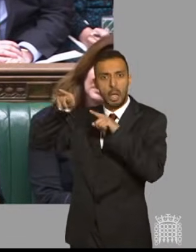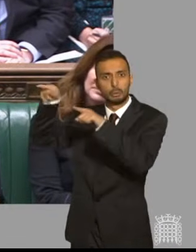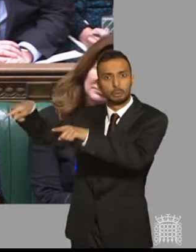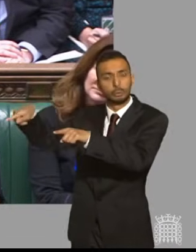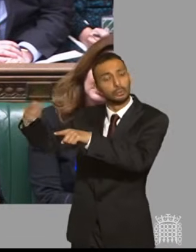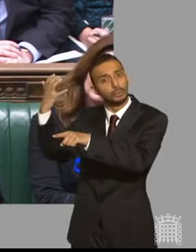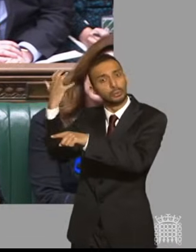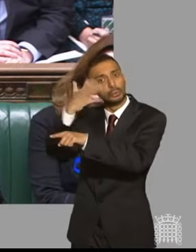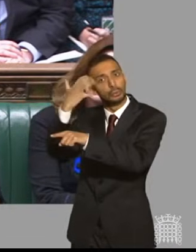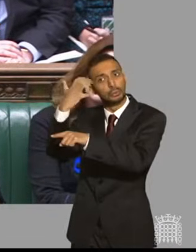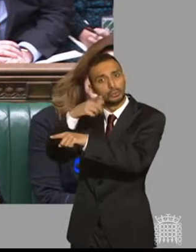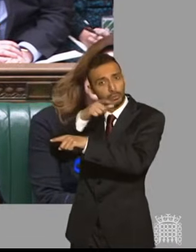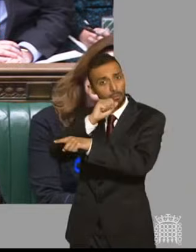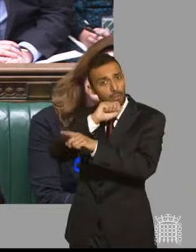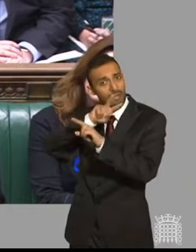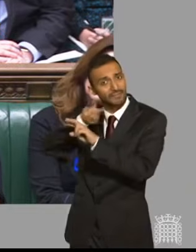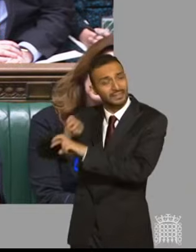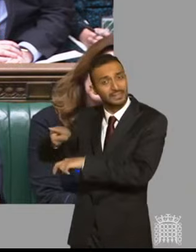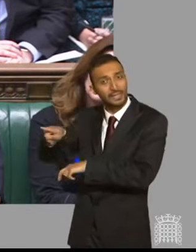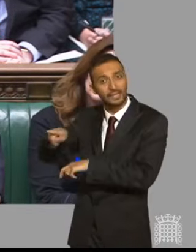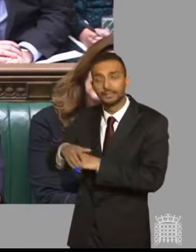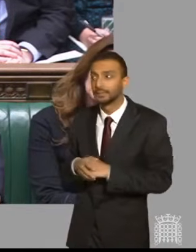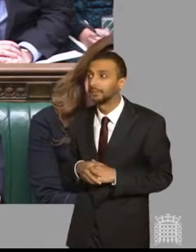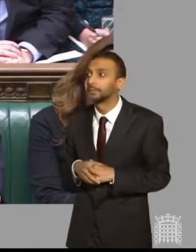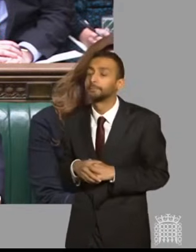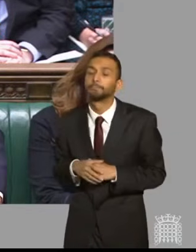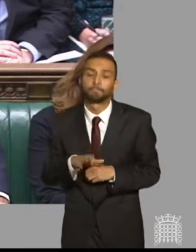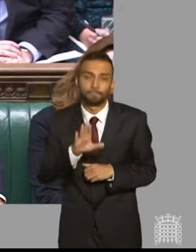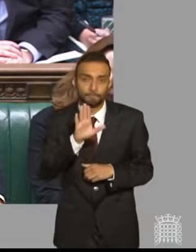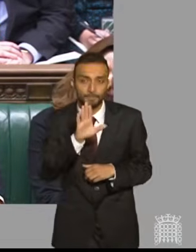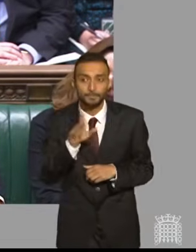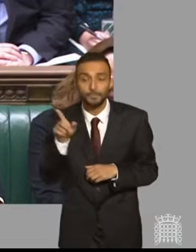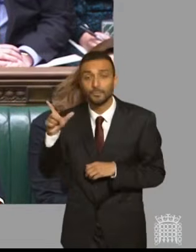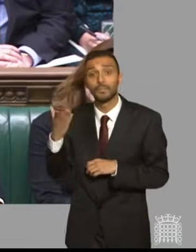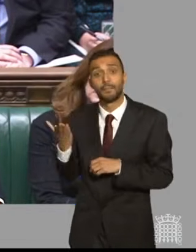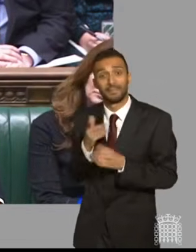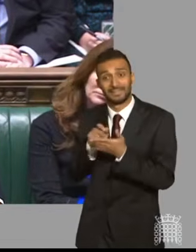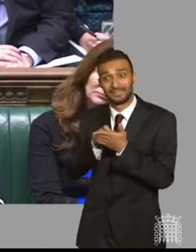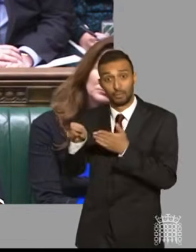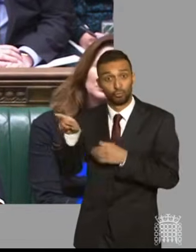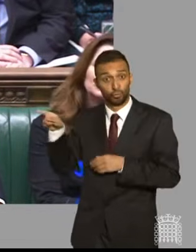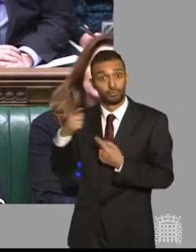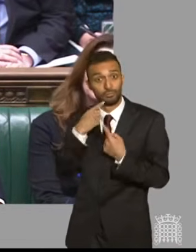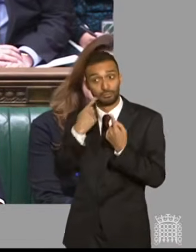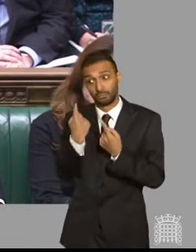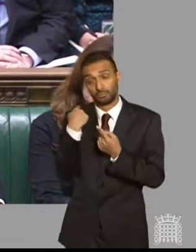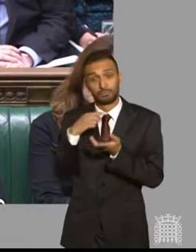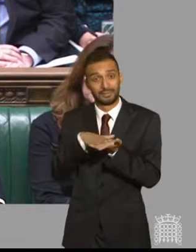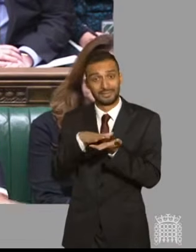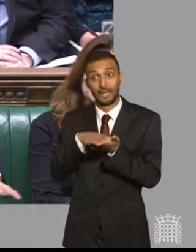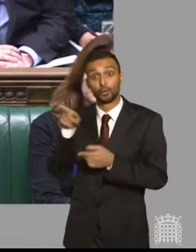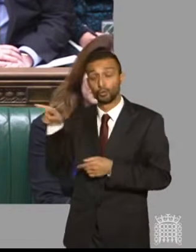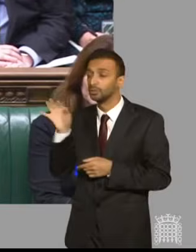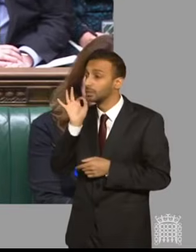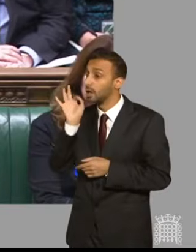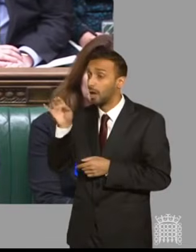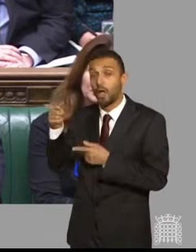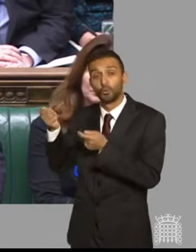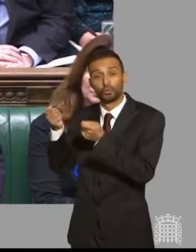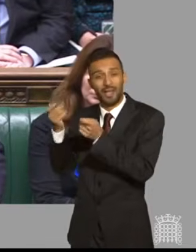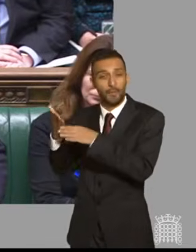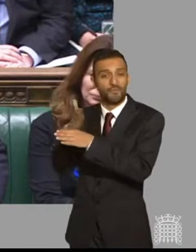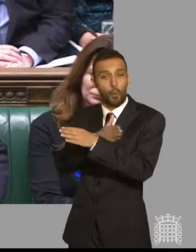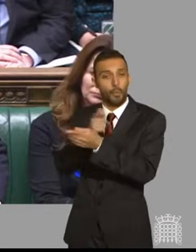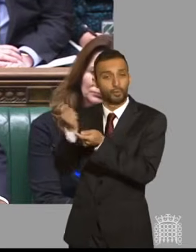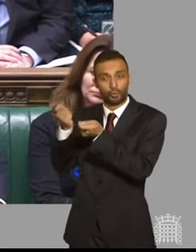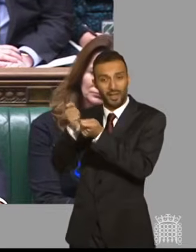Business Secretary said on Monday, she asked Henry Staunton to step down after serious concerns were raised. But this is,